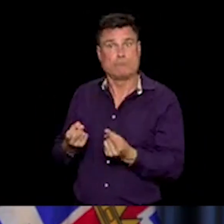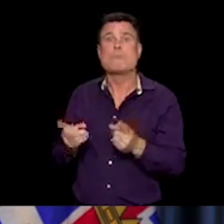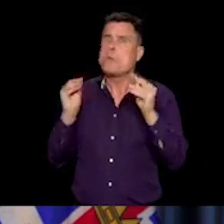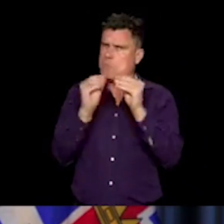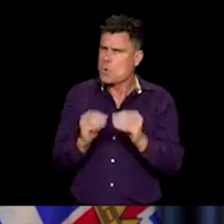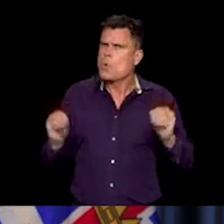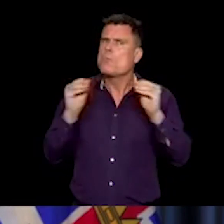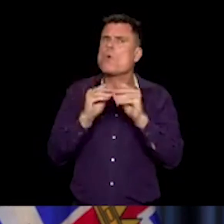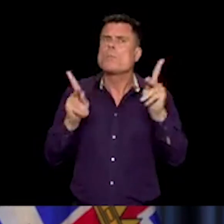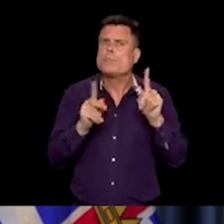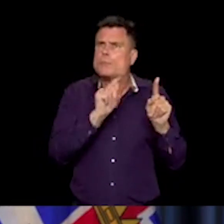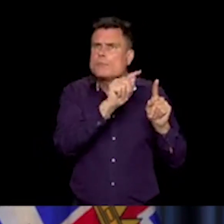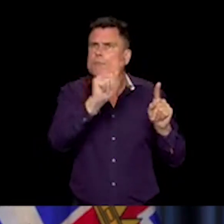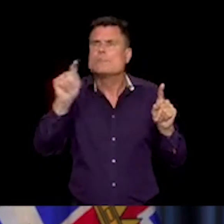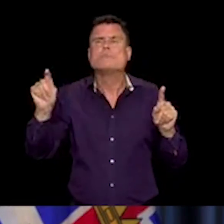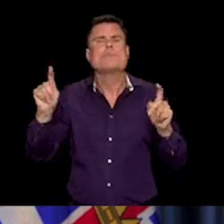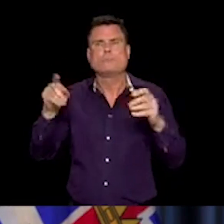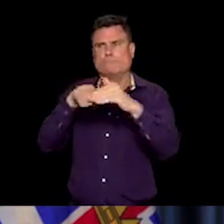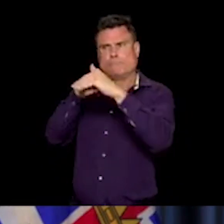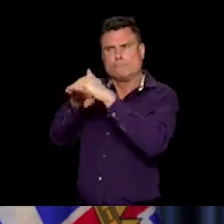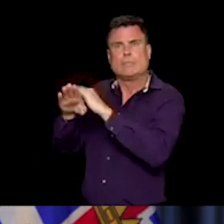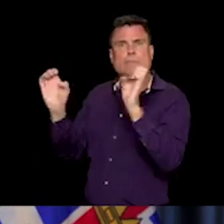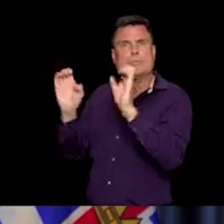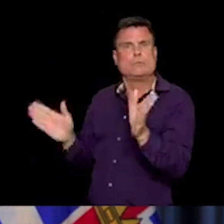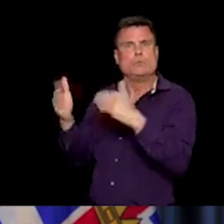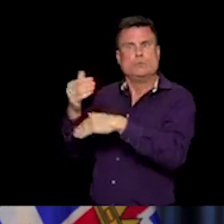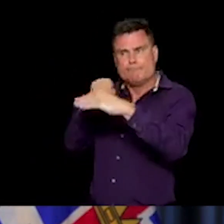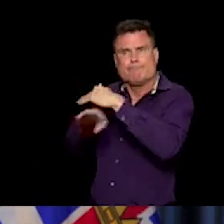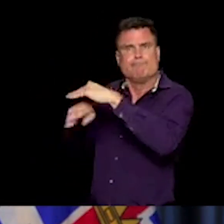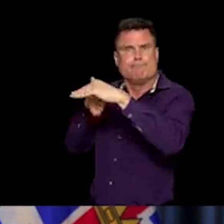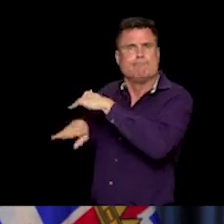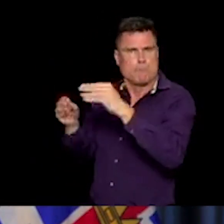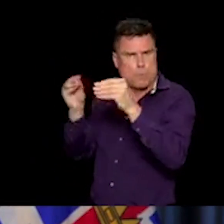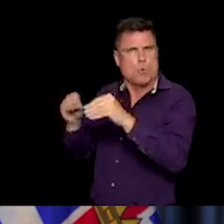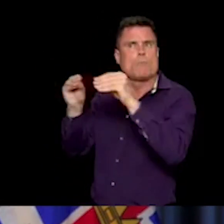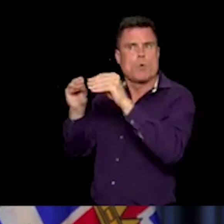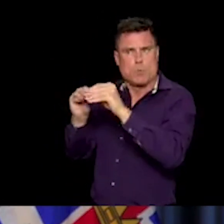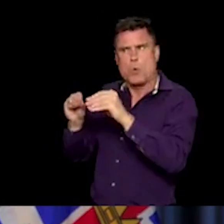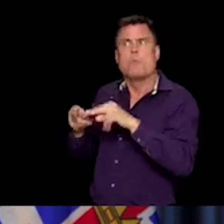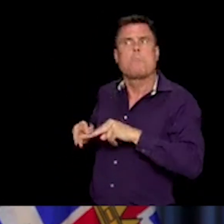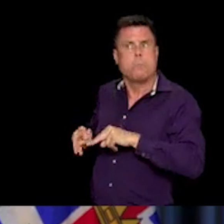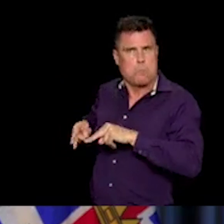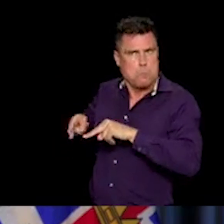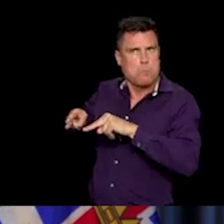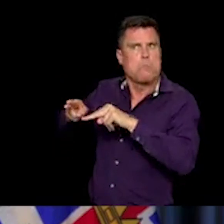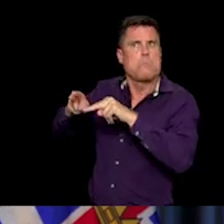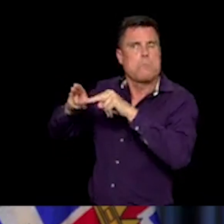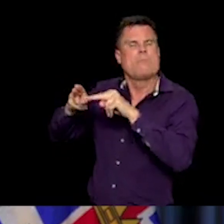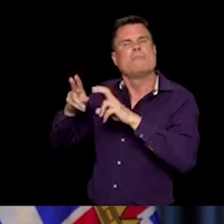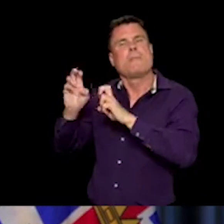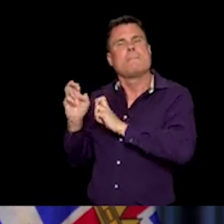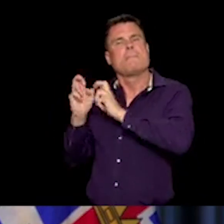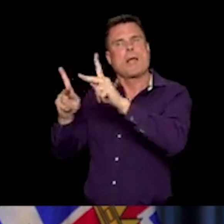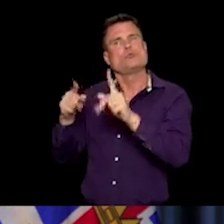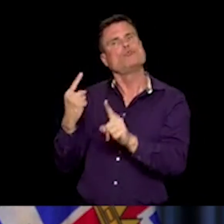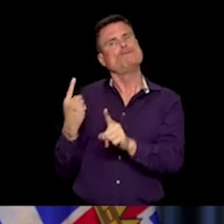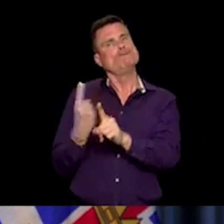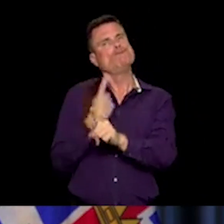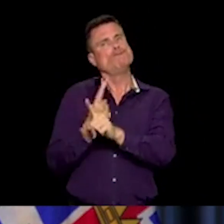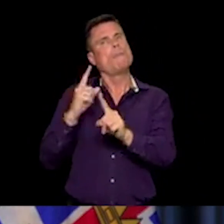5,101 emergency room visits in BC, which shows we're continuing to see that new level of people